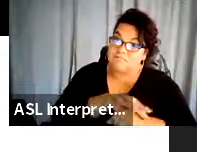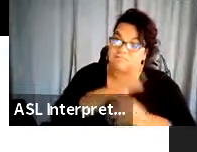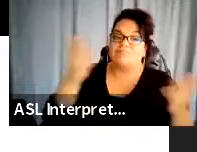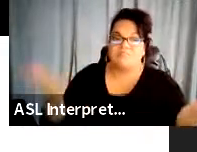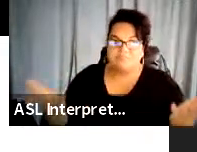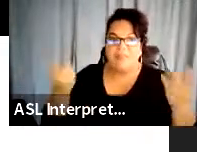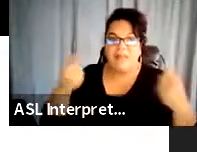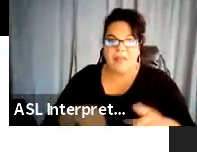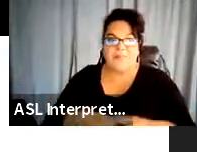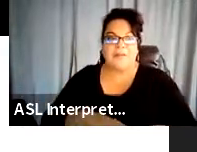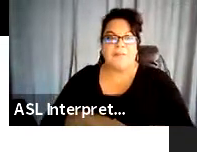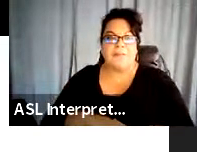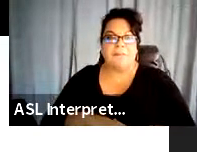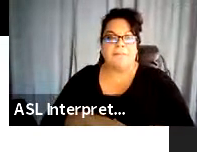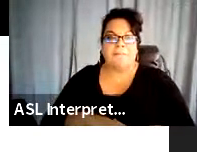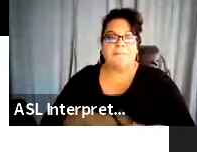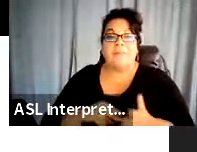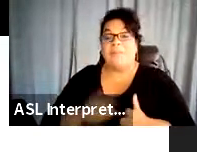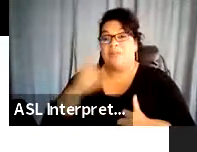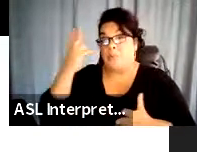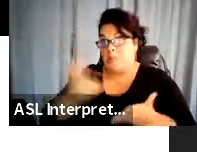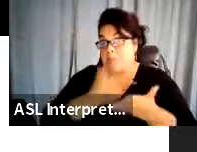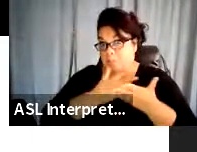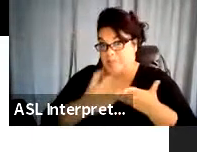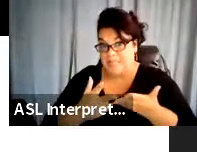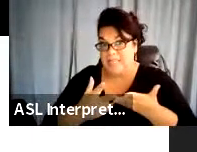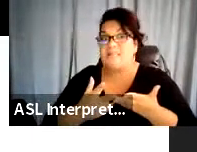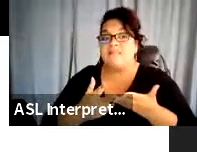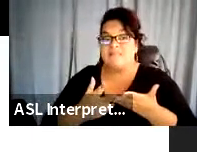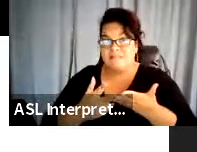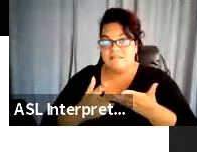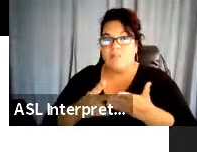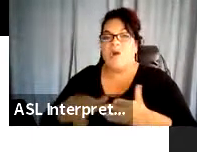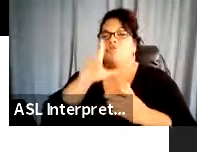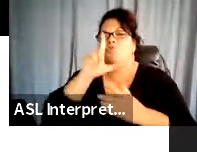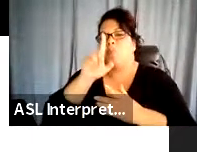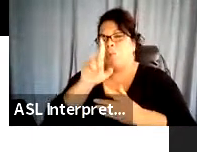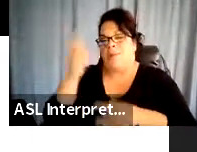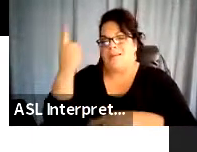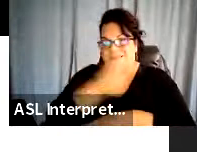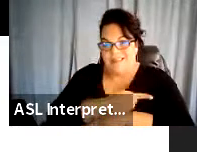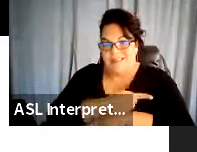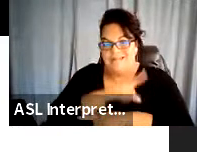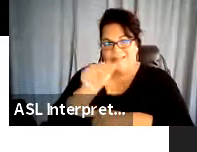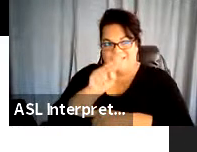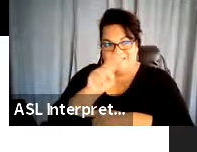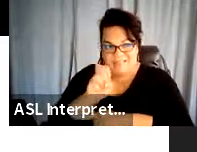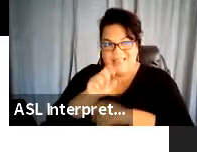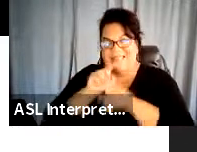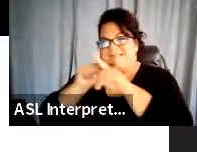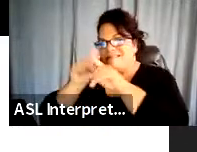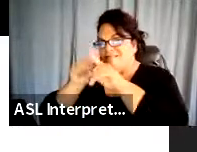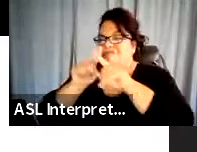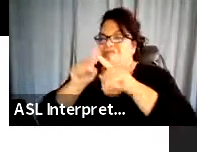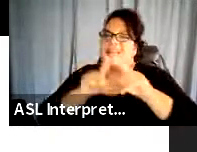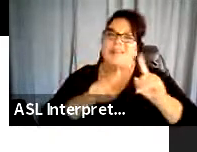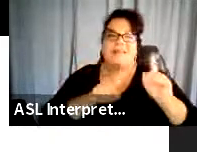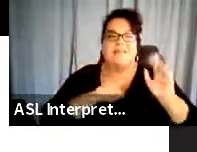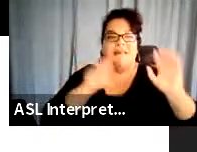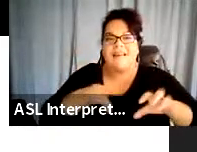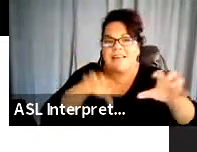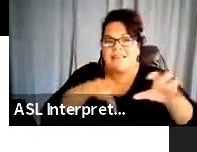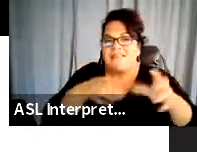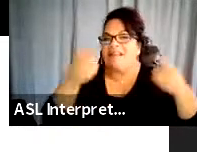spanned three weeks and encompassed over 21 days of zine-related activities and was